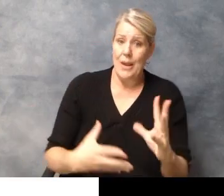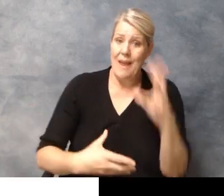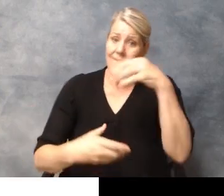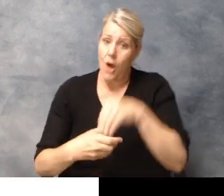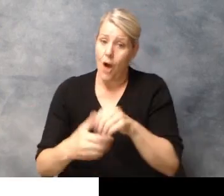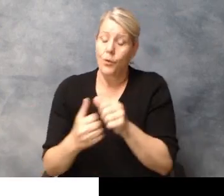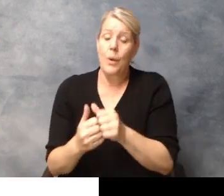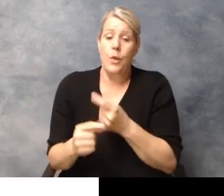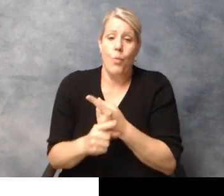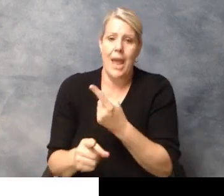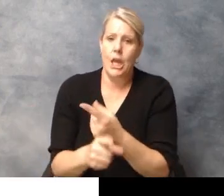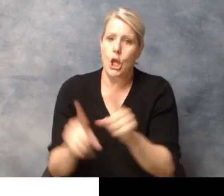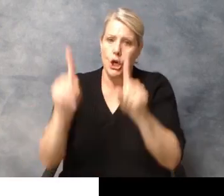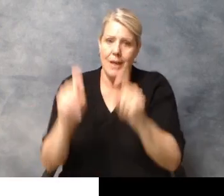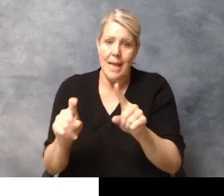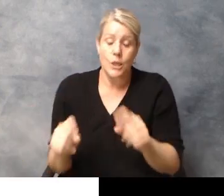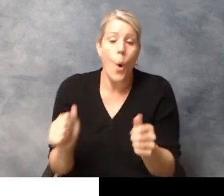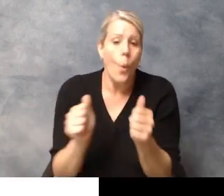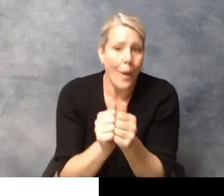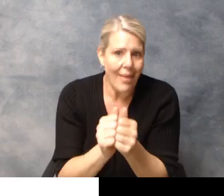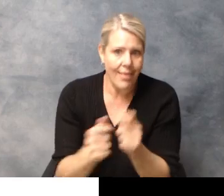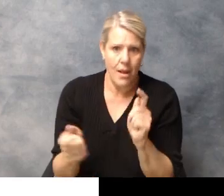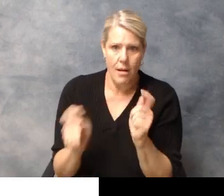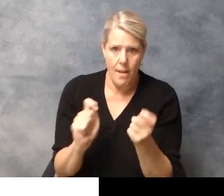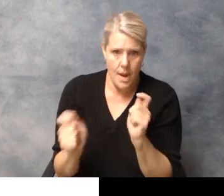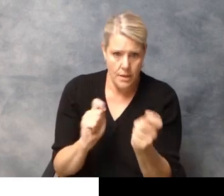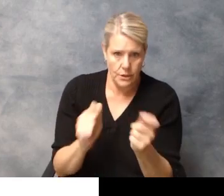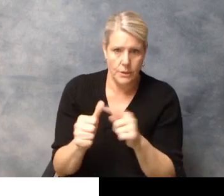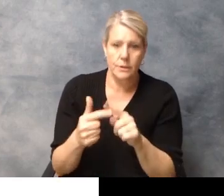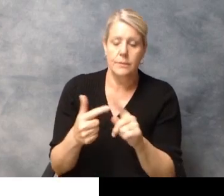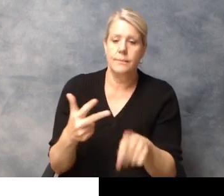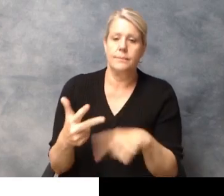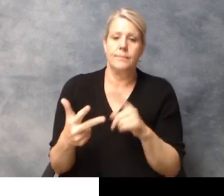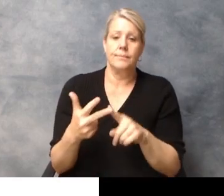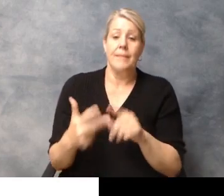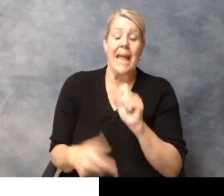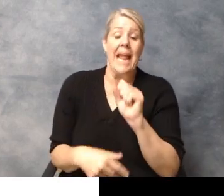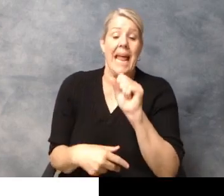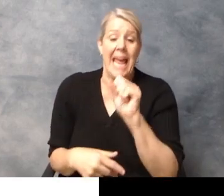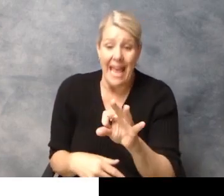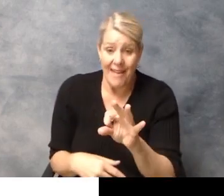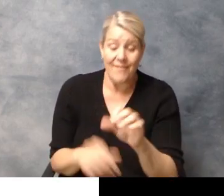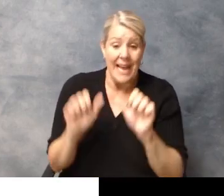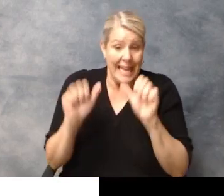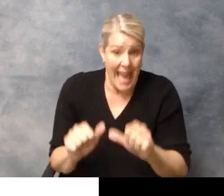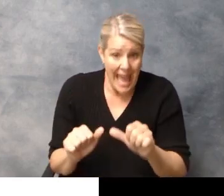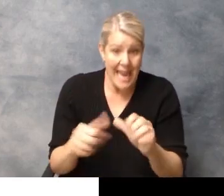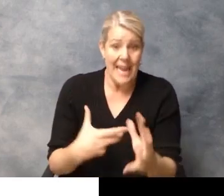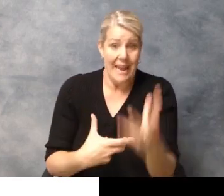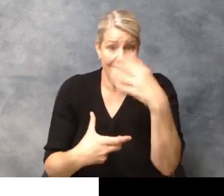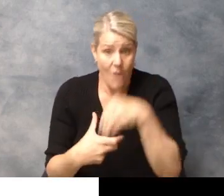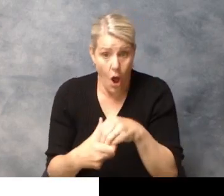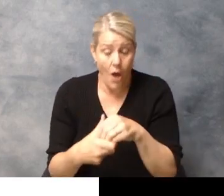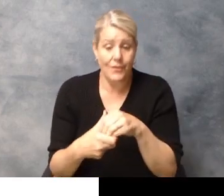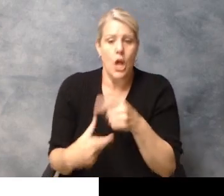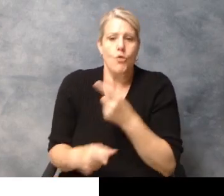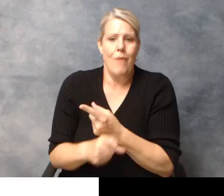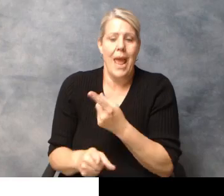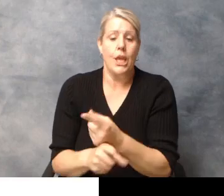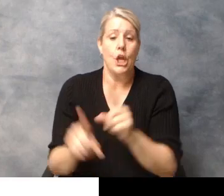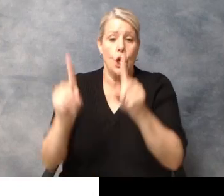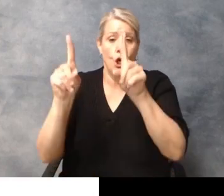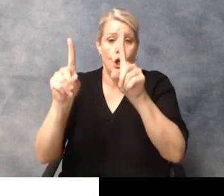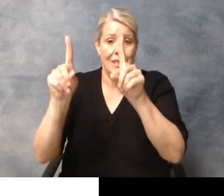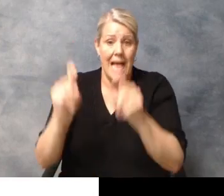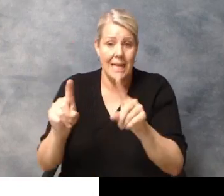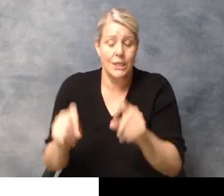assessment with accommodations? If the student can participate in the regular state assessment with